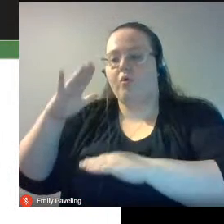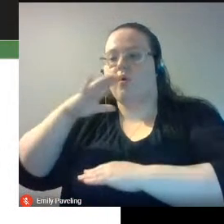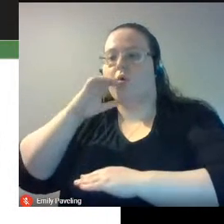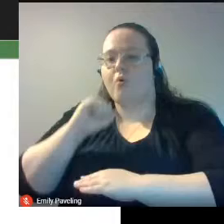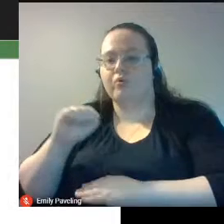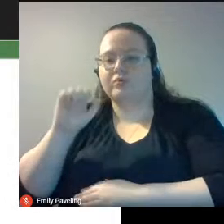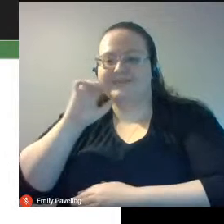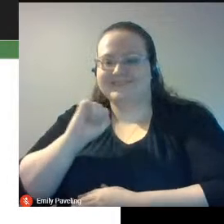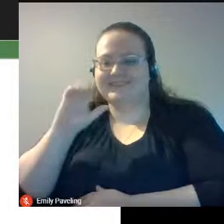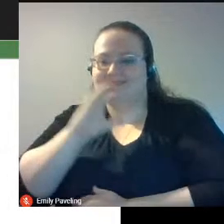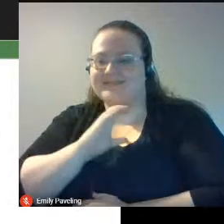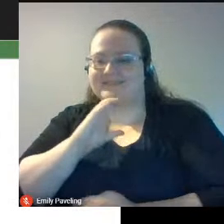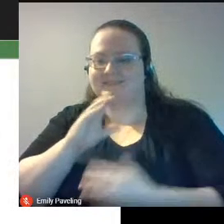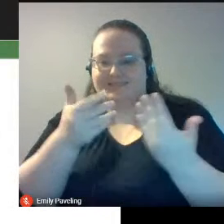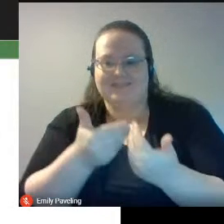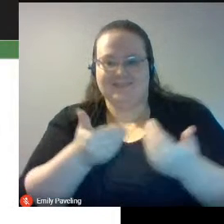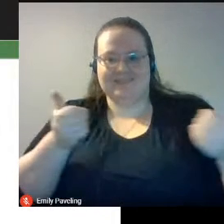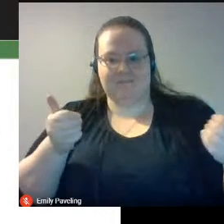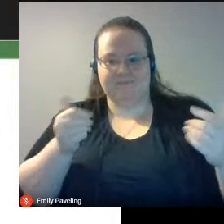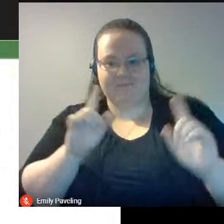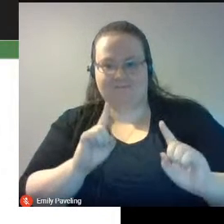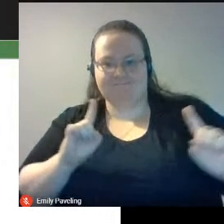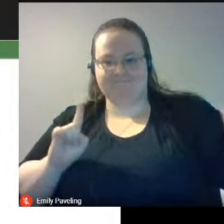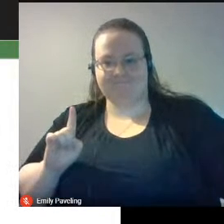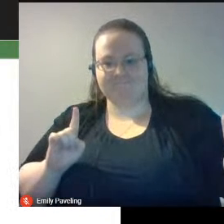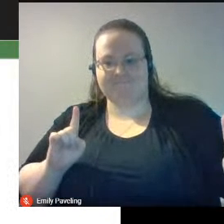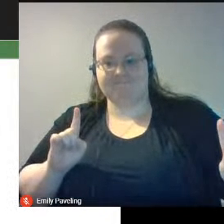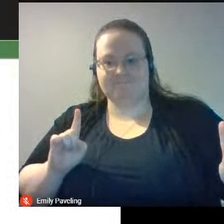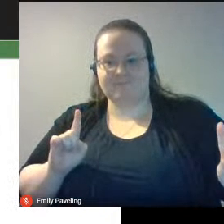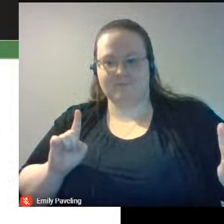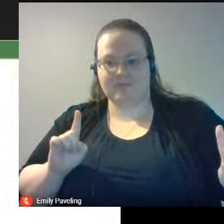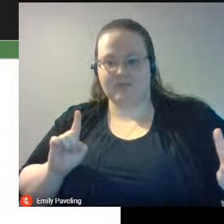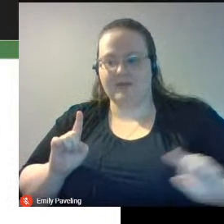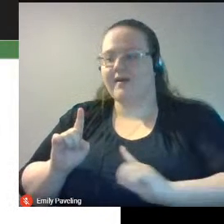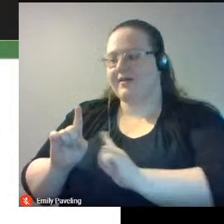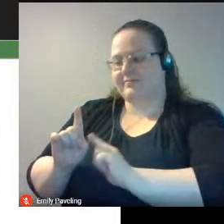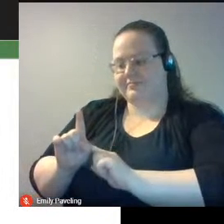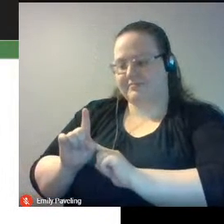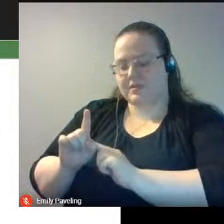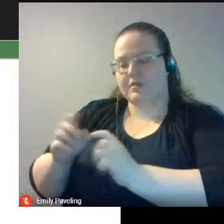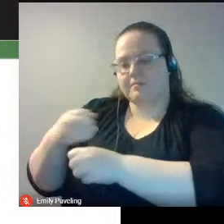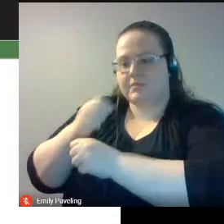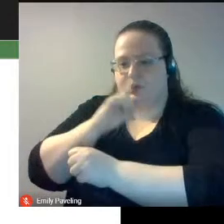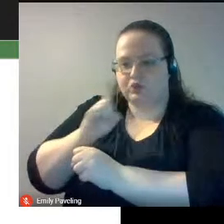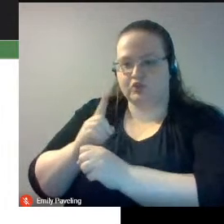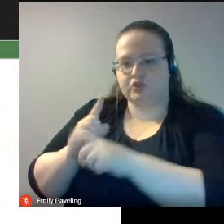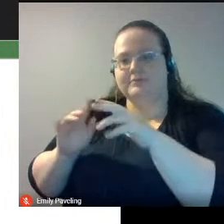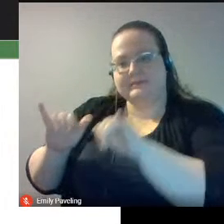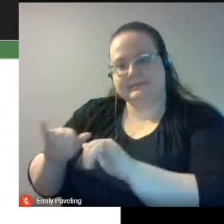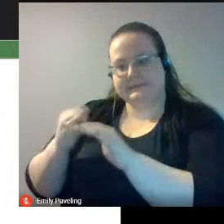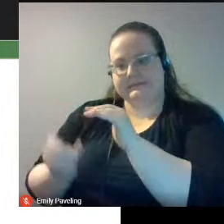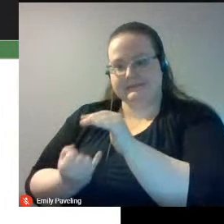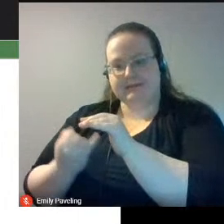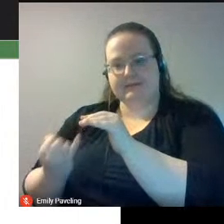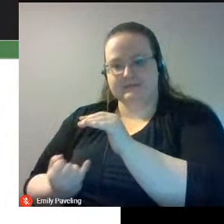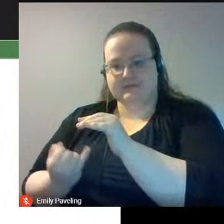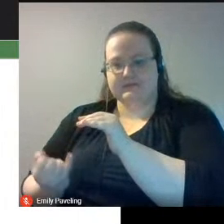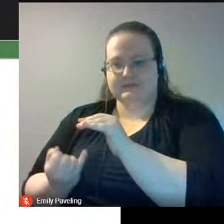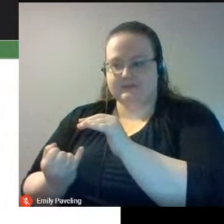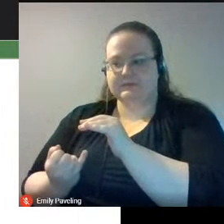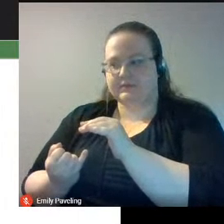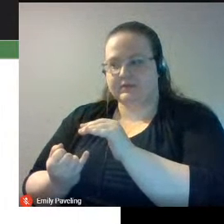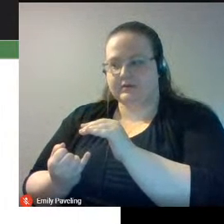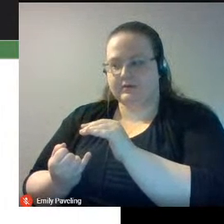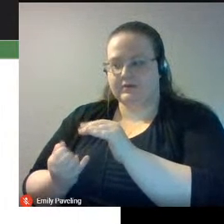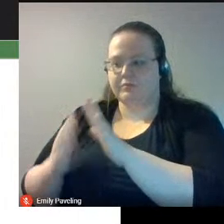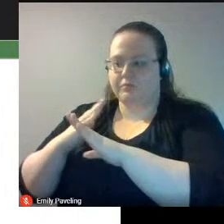to other social networks or social circles that could expose them to the disease. I should also add that